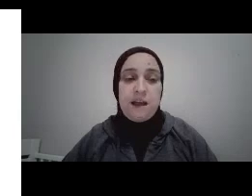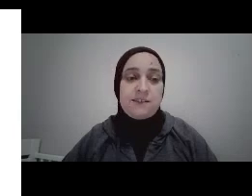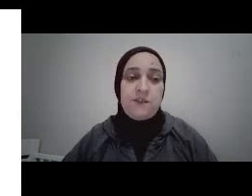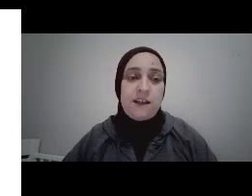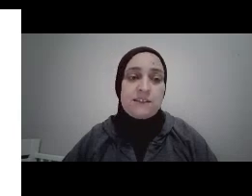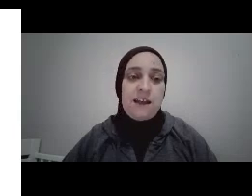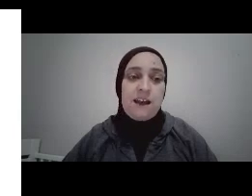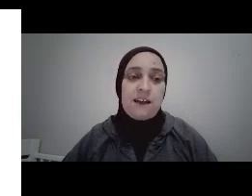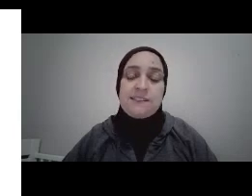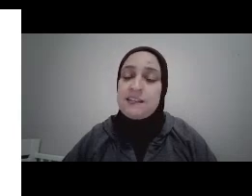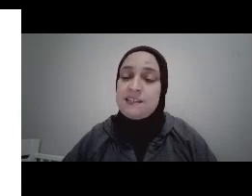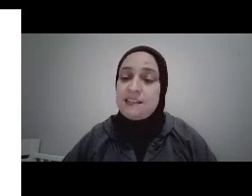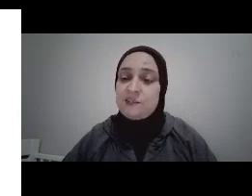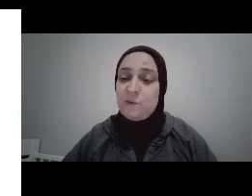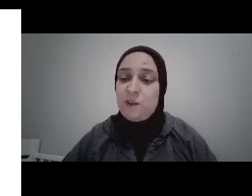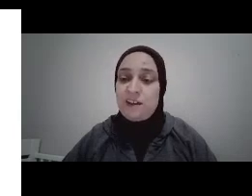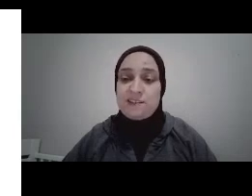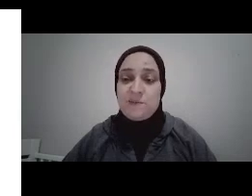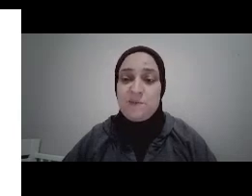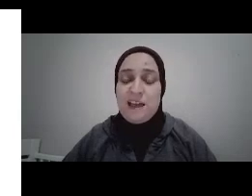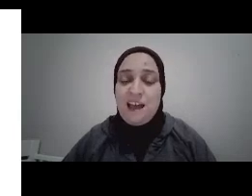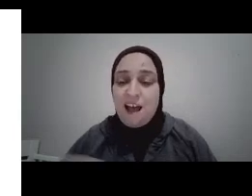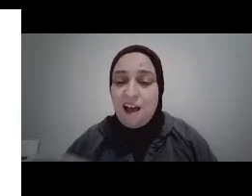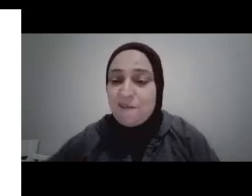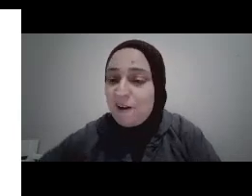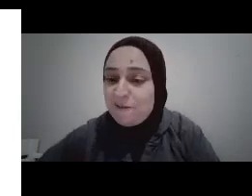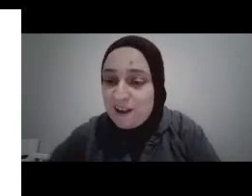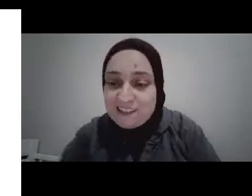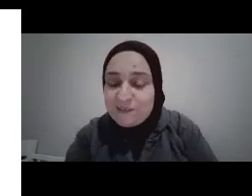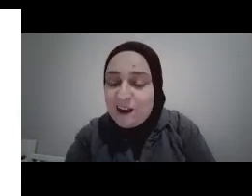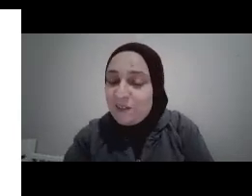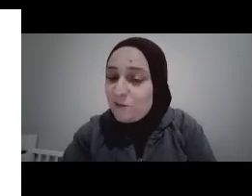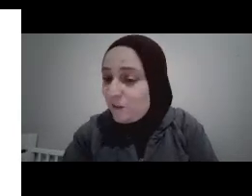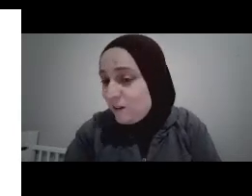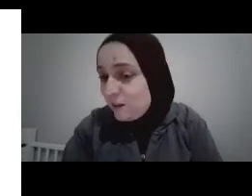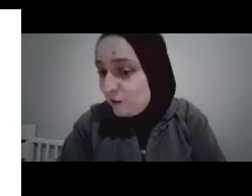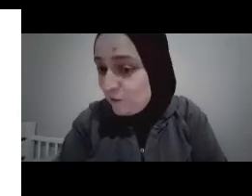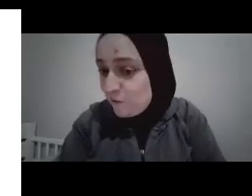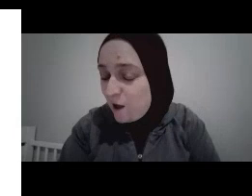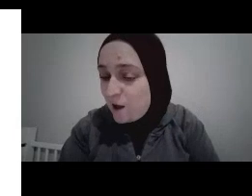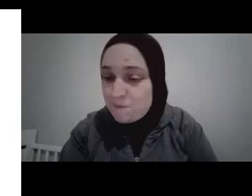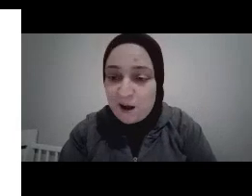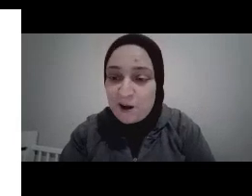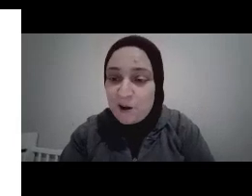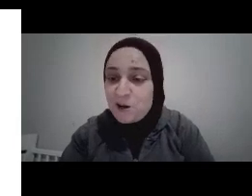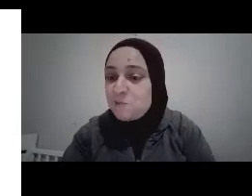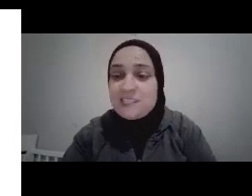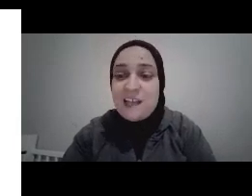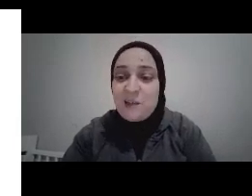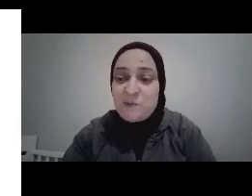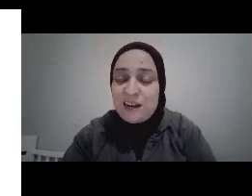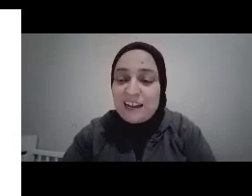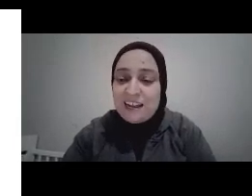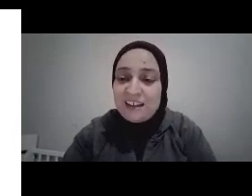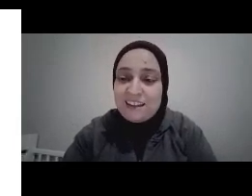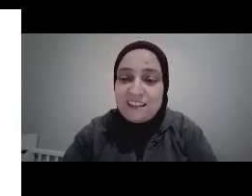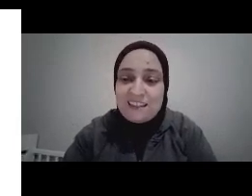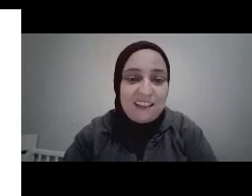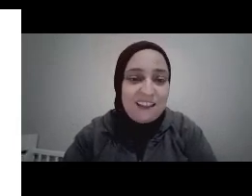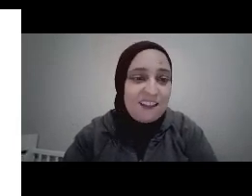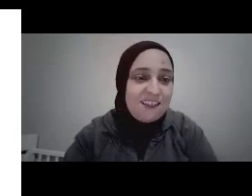rhyme next, friends. Since this week, some of our friends around the world here in America are going to be